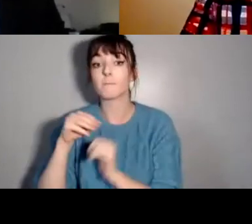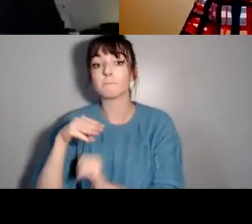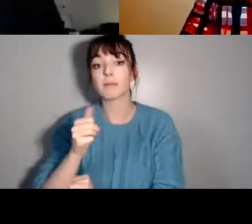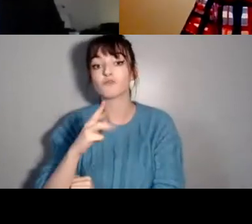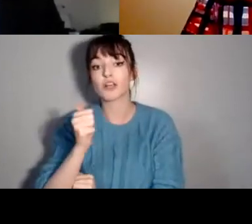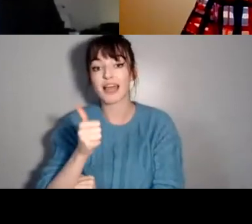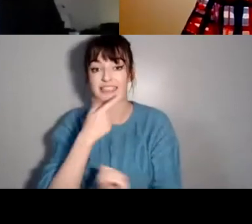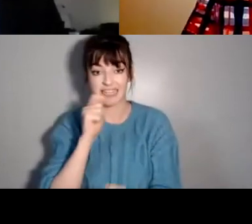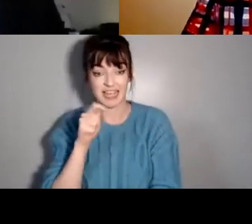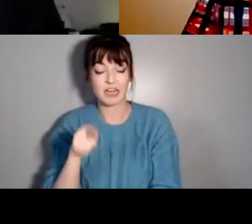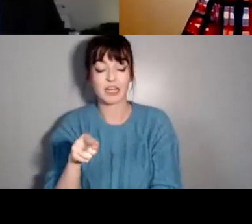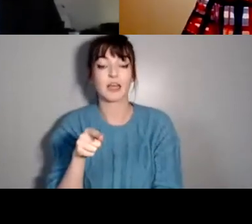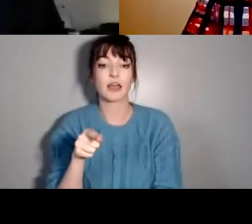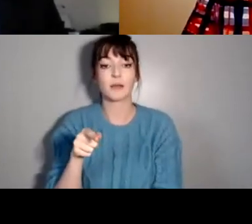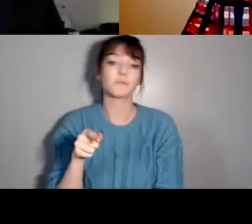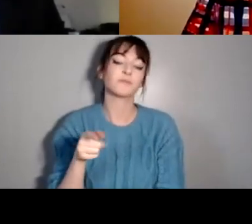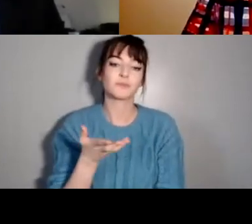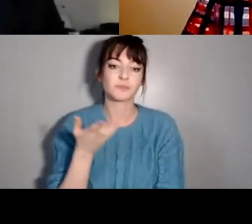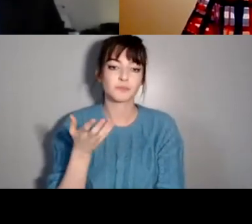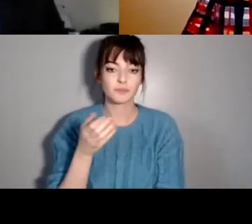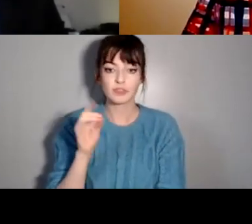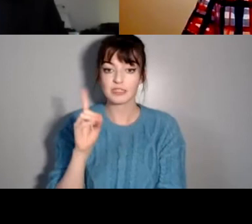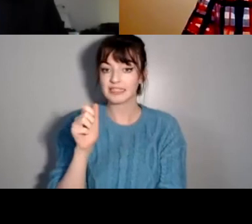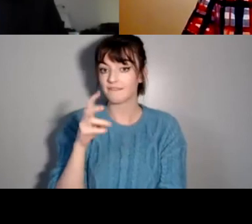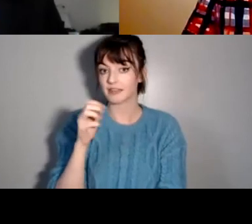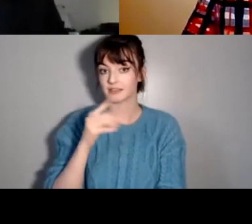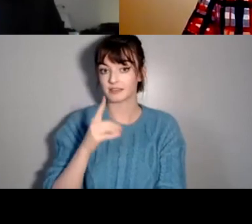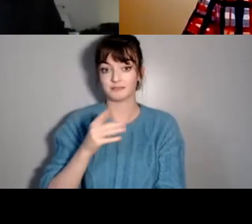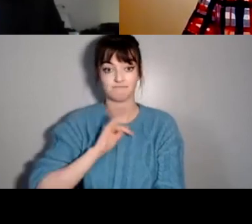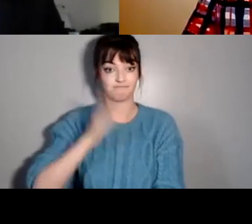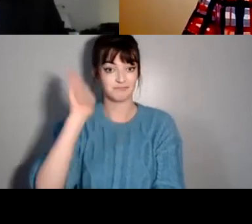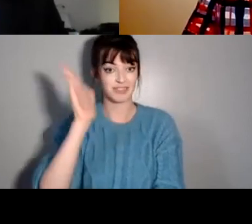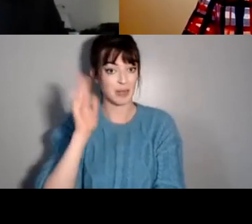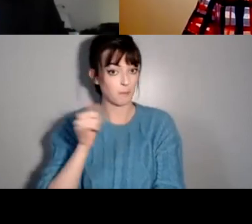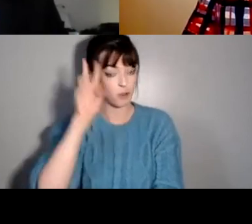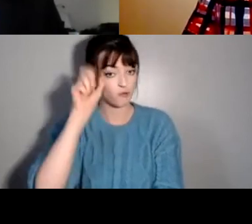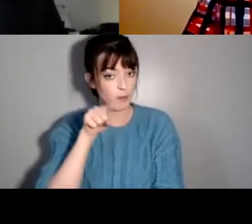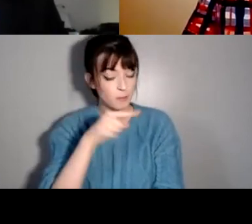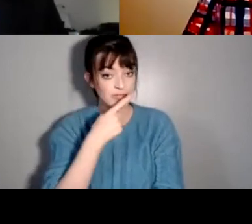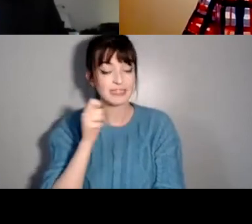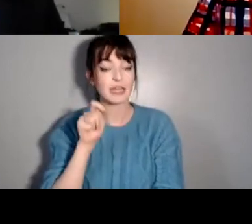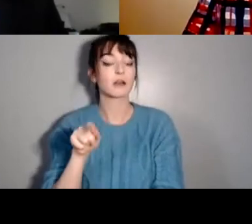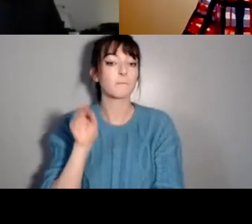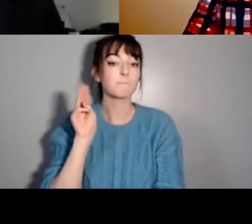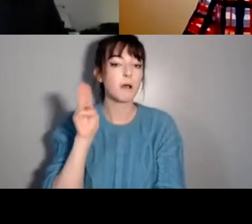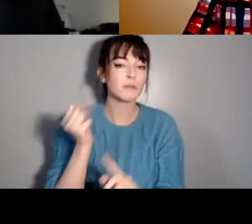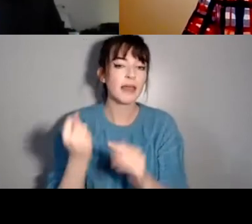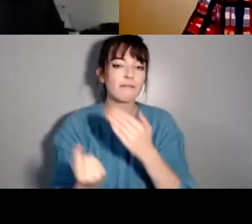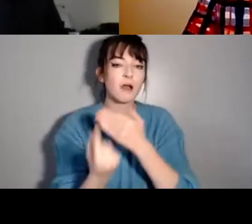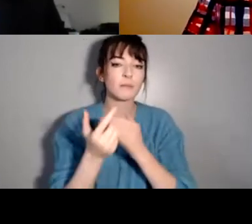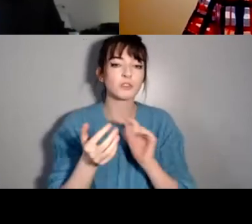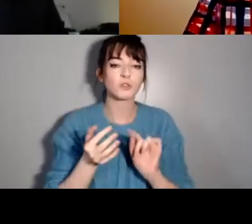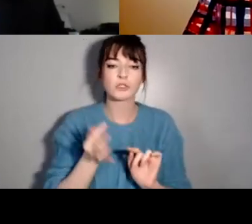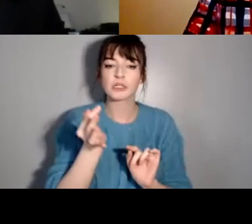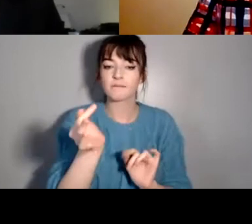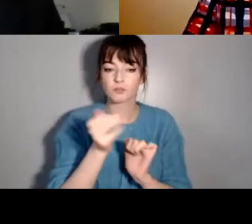One of the things we're, in David's presentation, you might remember, he had said there may be an opportunity for costs to come